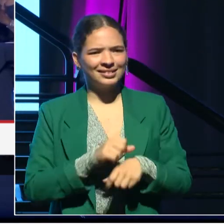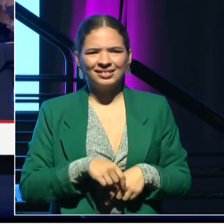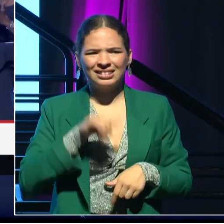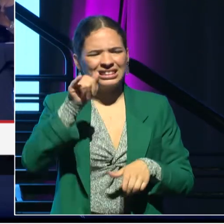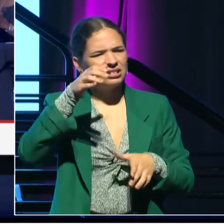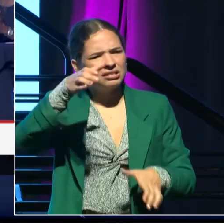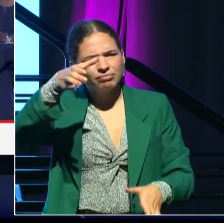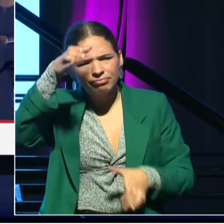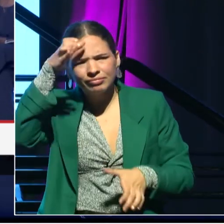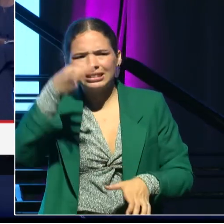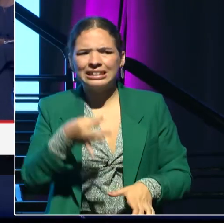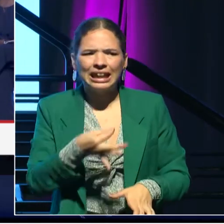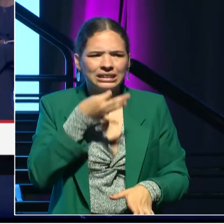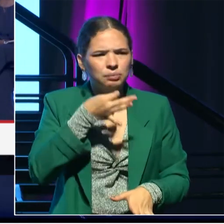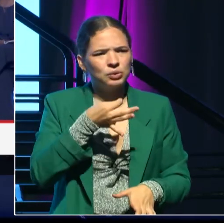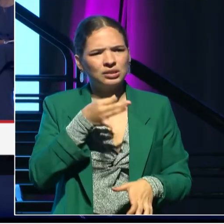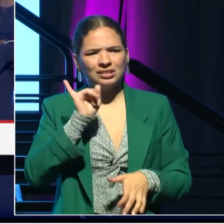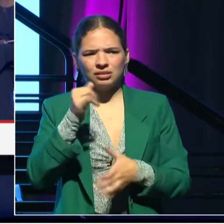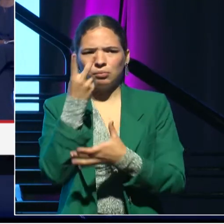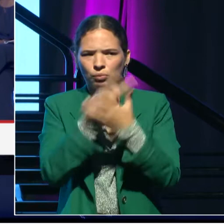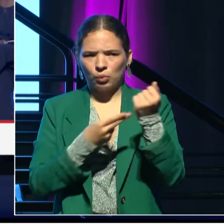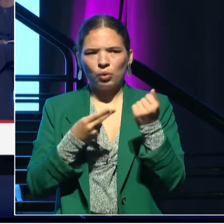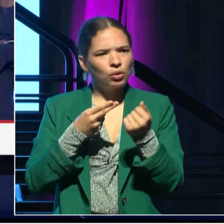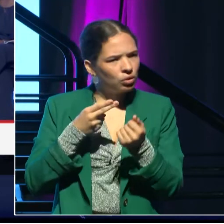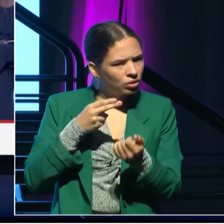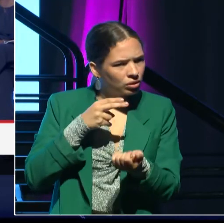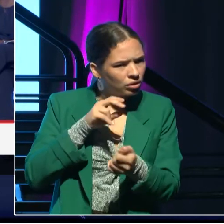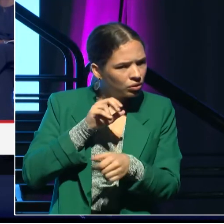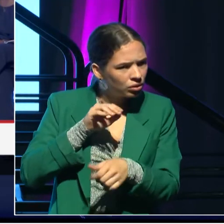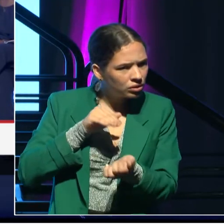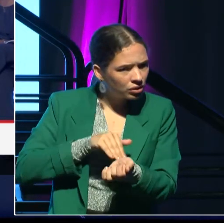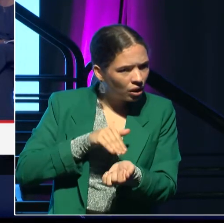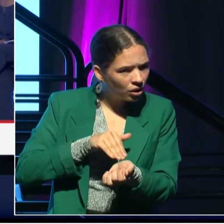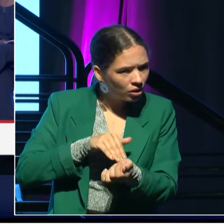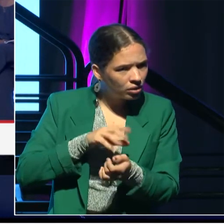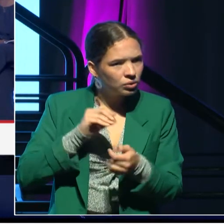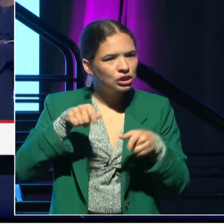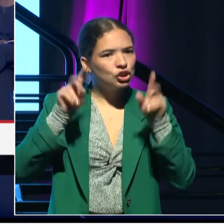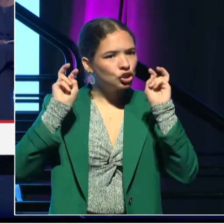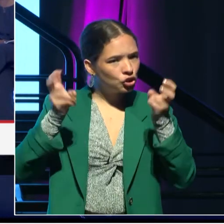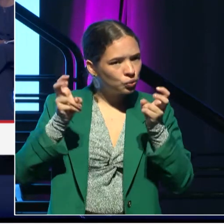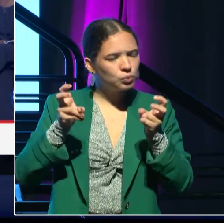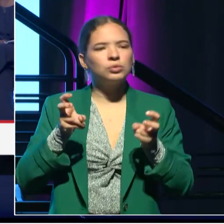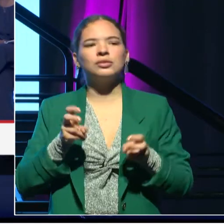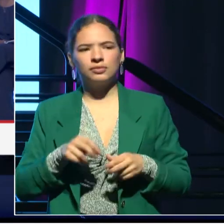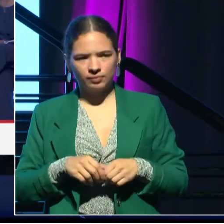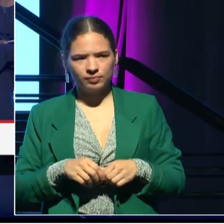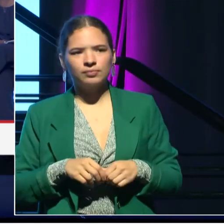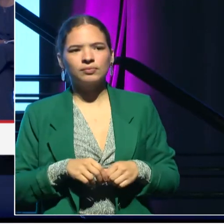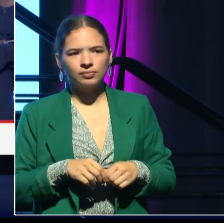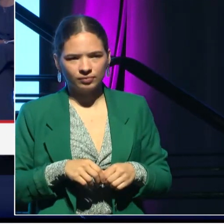are both doctors, and they are doing work on these very issues. And Congresswoman